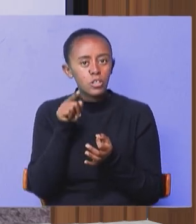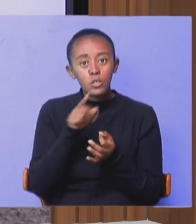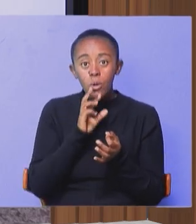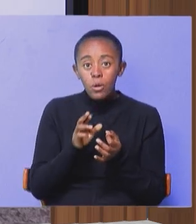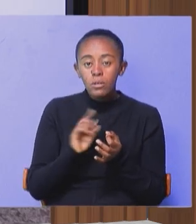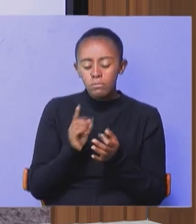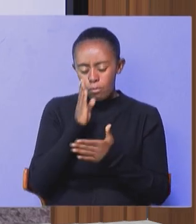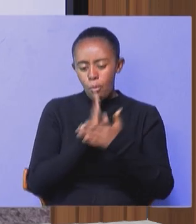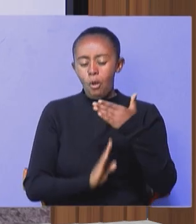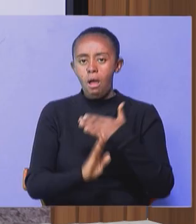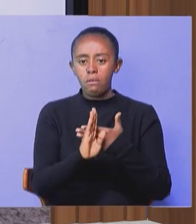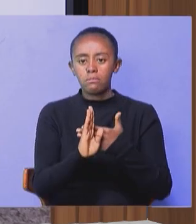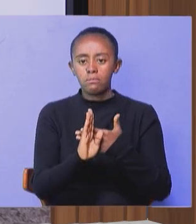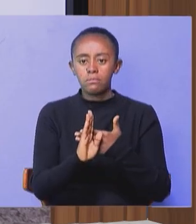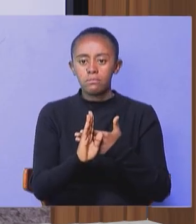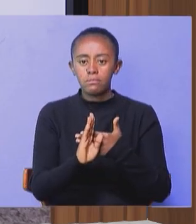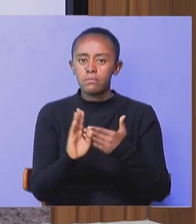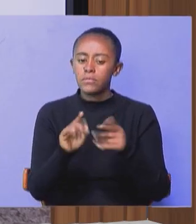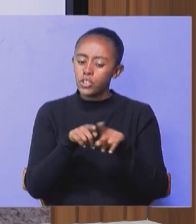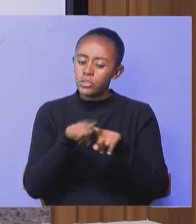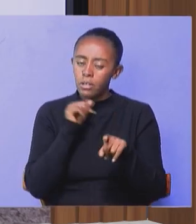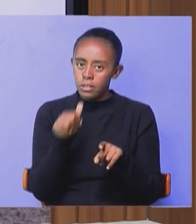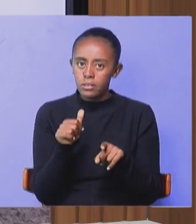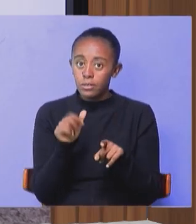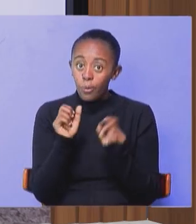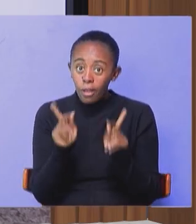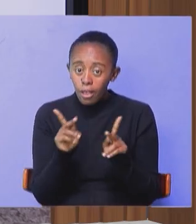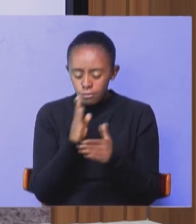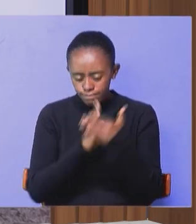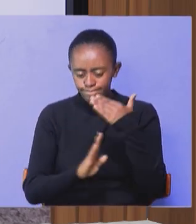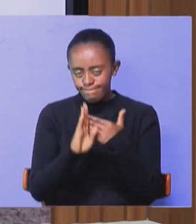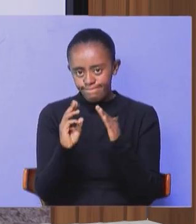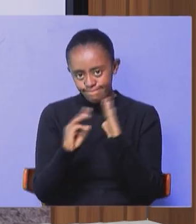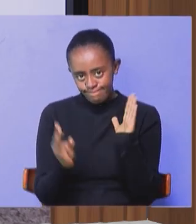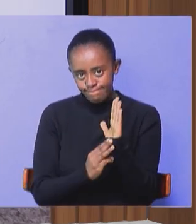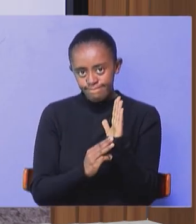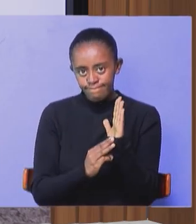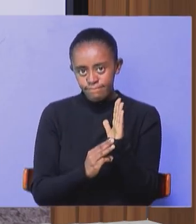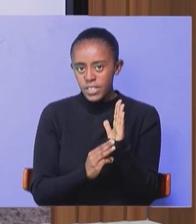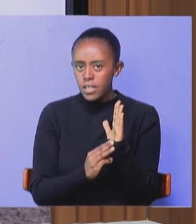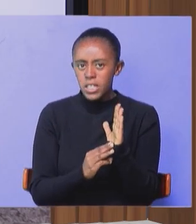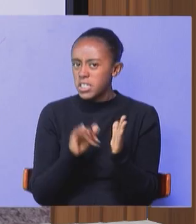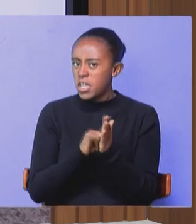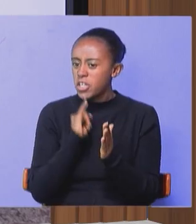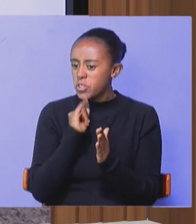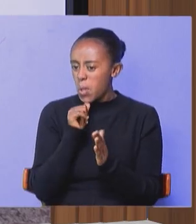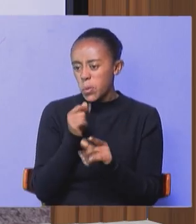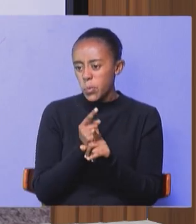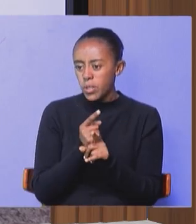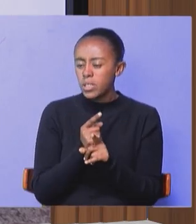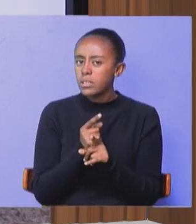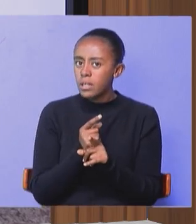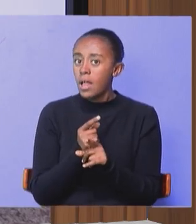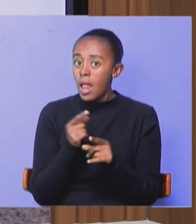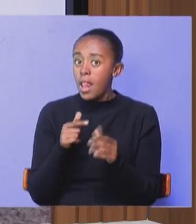are politely disagreeing with someone, okay? Politely saying, that is not correct. Let me explain why,